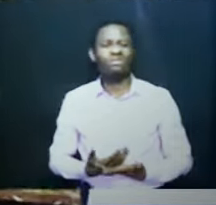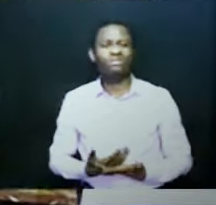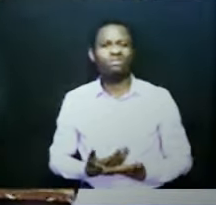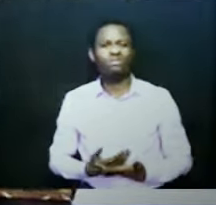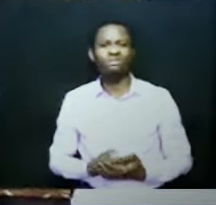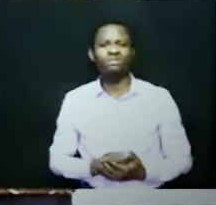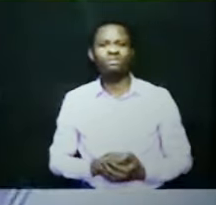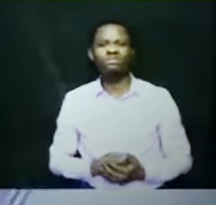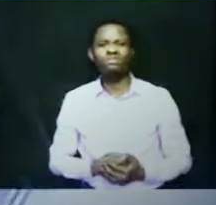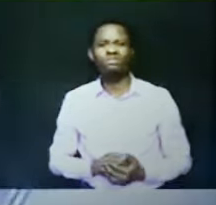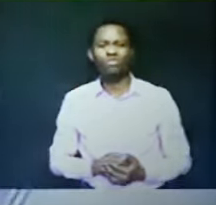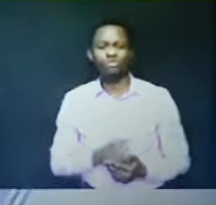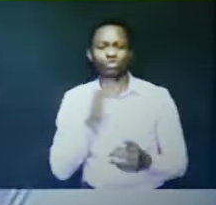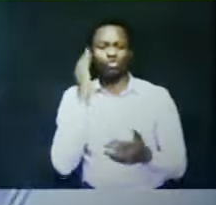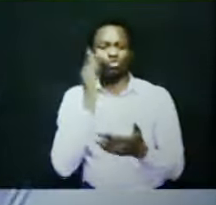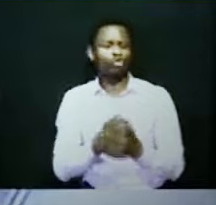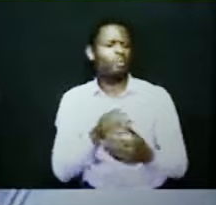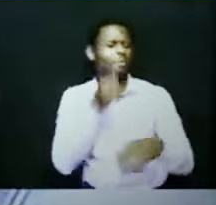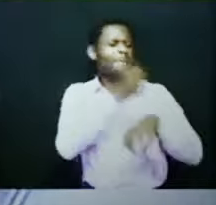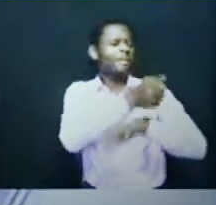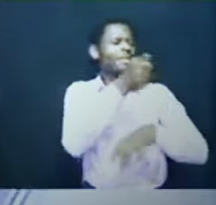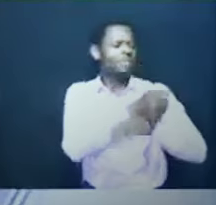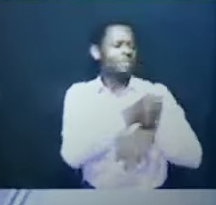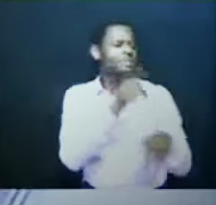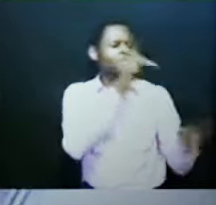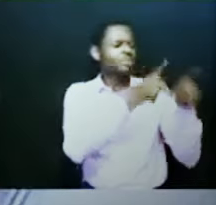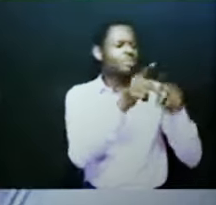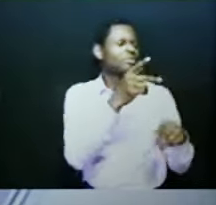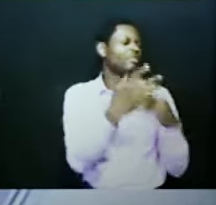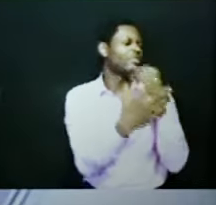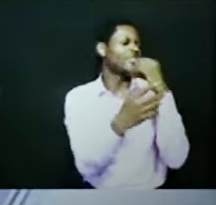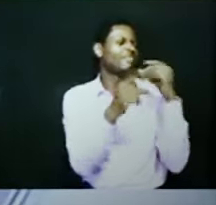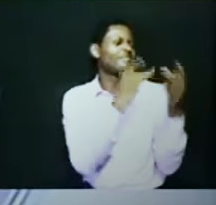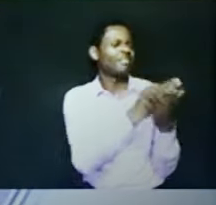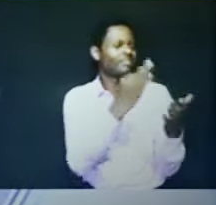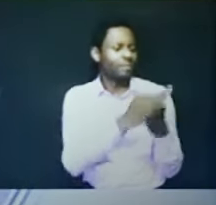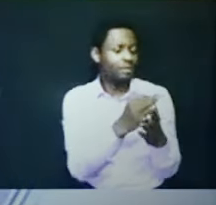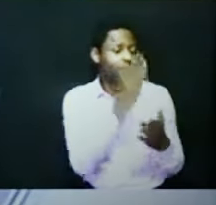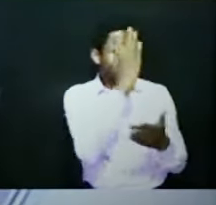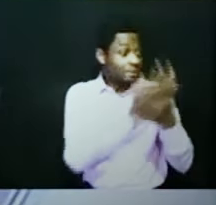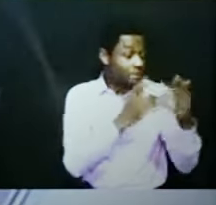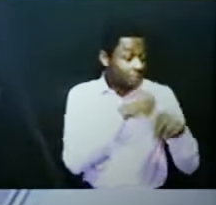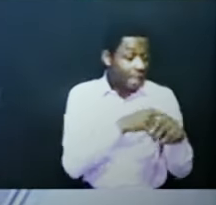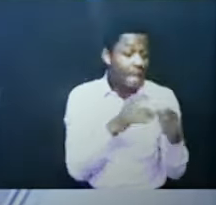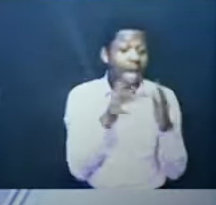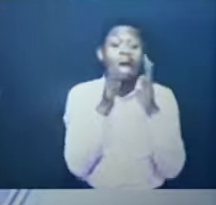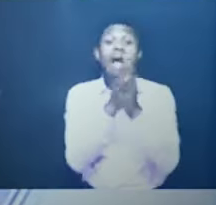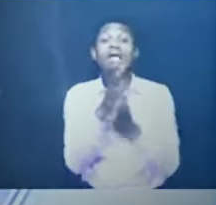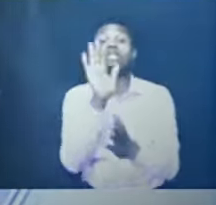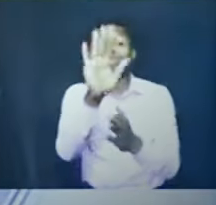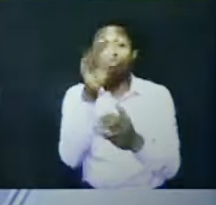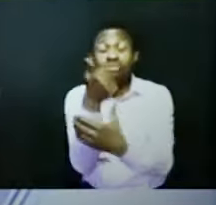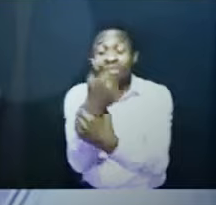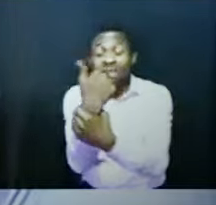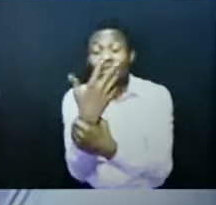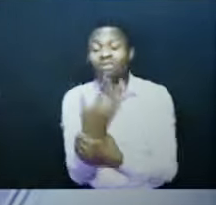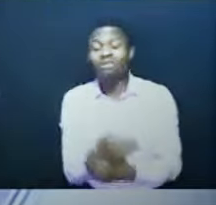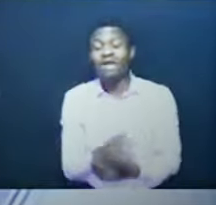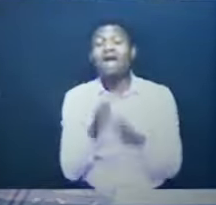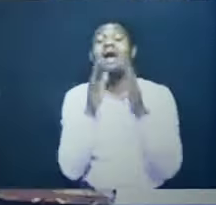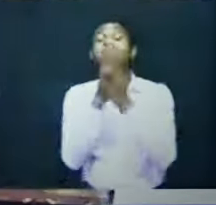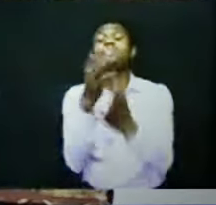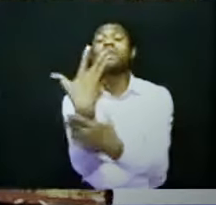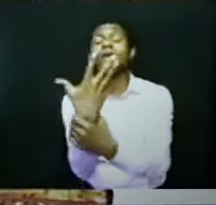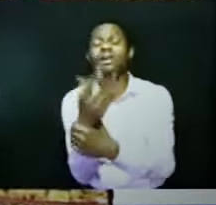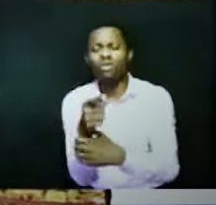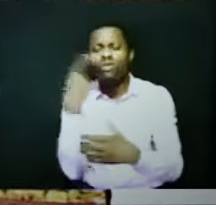our woes on people. Sometimes ask your hands what your hands is doing. Mama yenya se ye